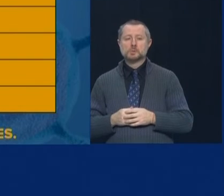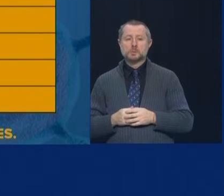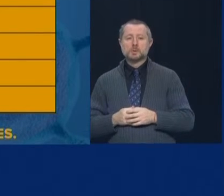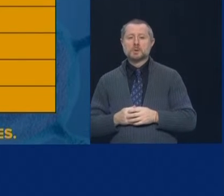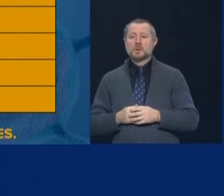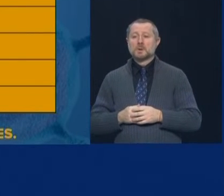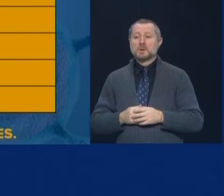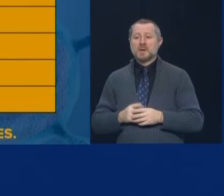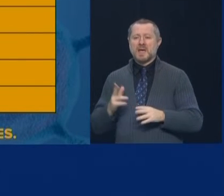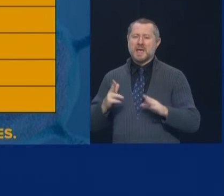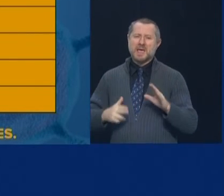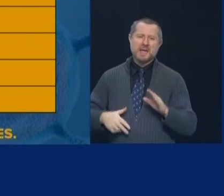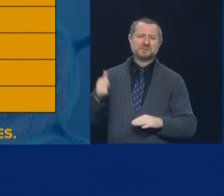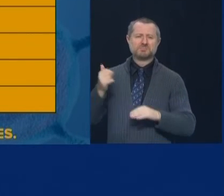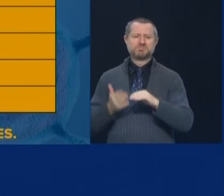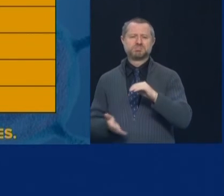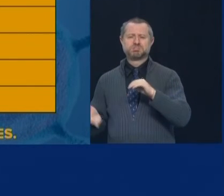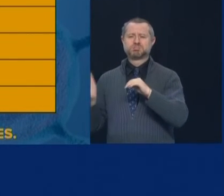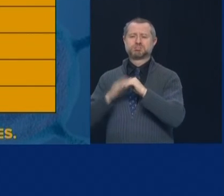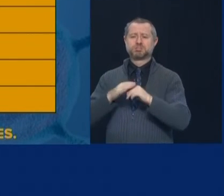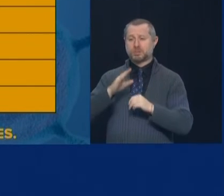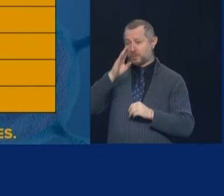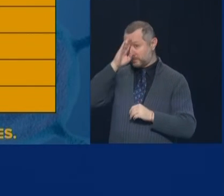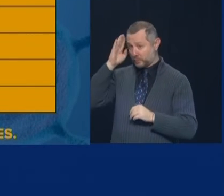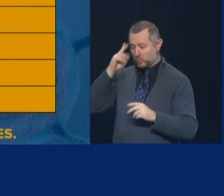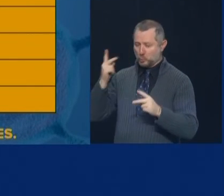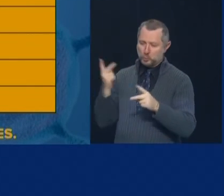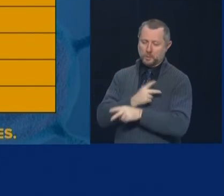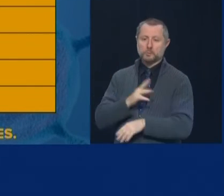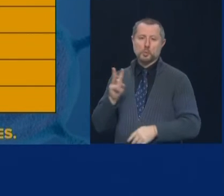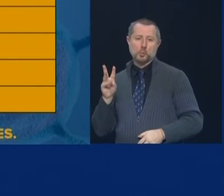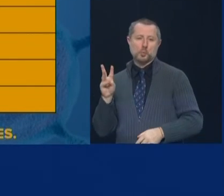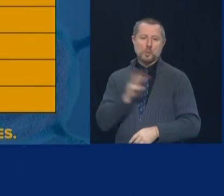Highest increase in hospitalizations, Western New York.